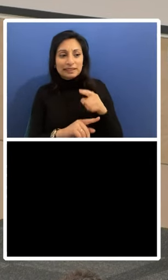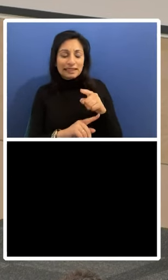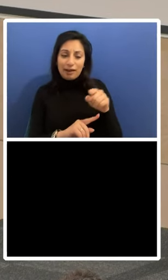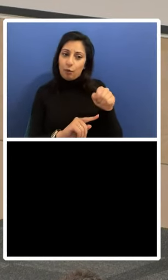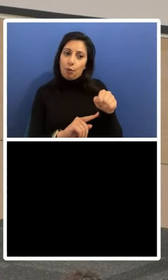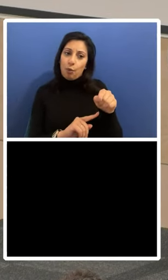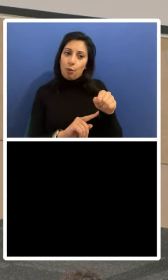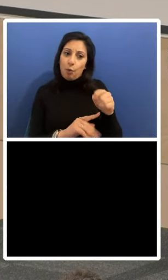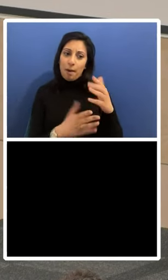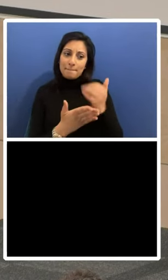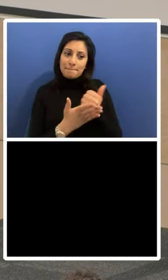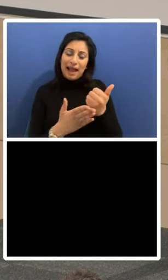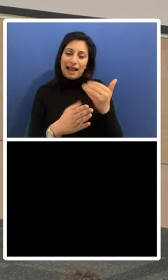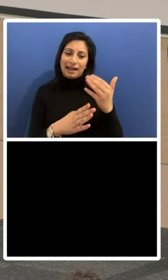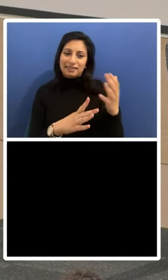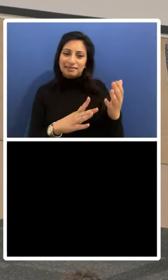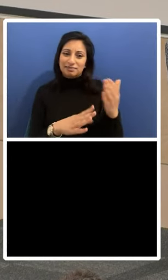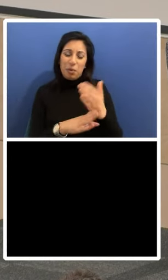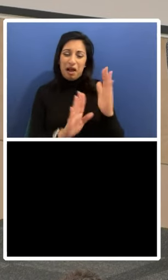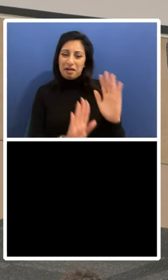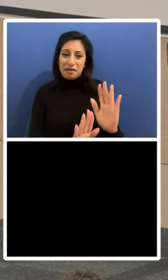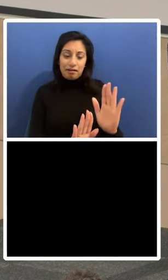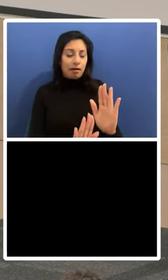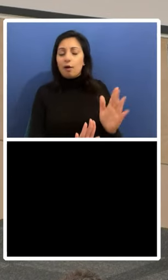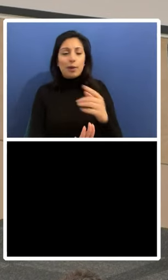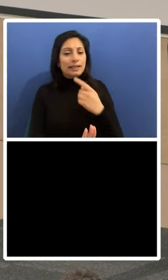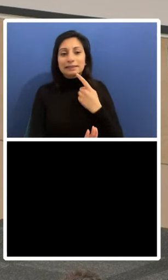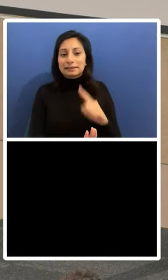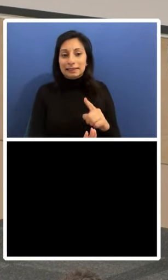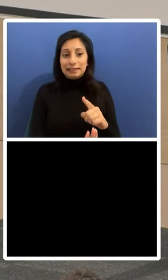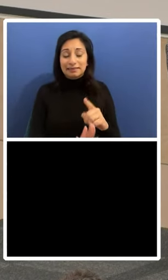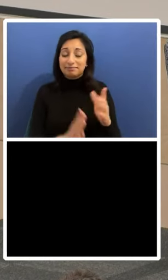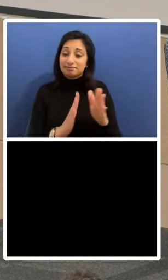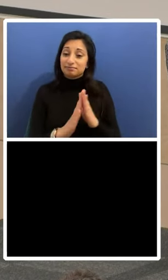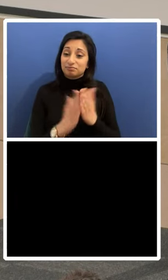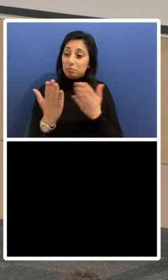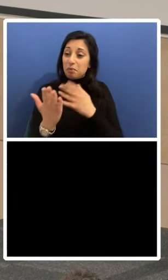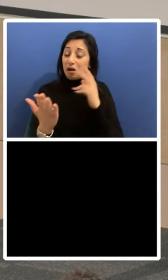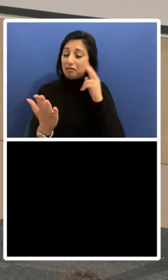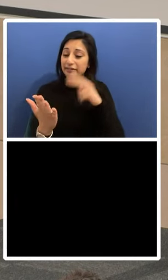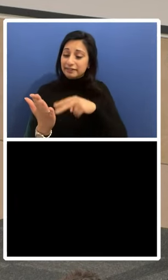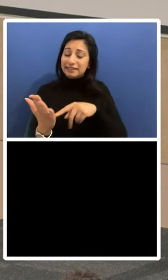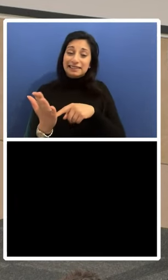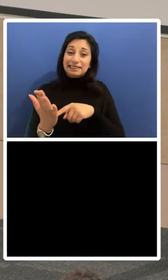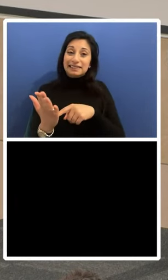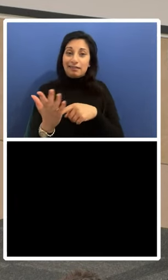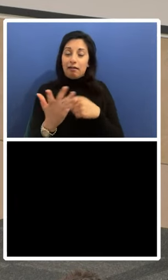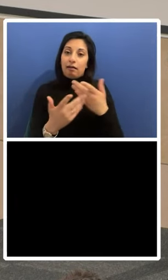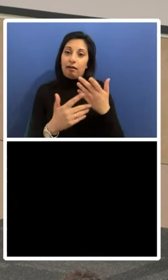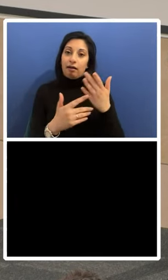for the bank. I mean, you'll read the book, you'll see, like, it's not like a field of dreams. I'm sure you've got a lot of people who work in banking.